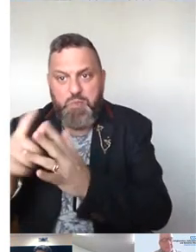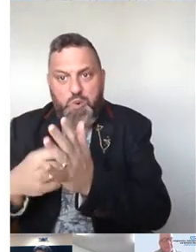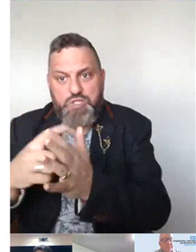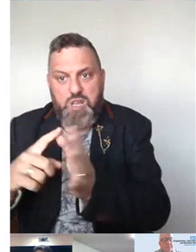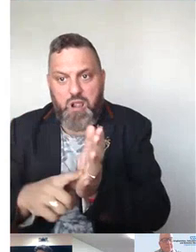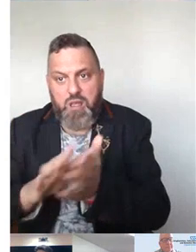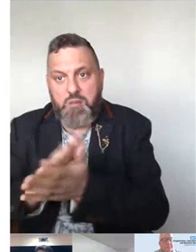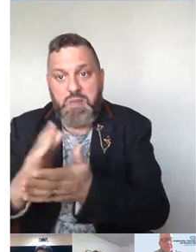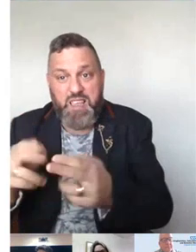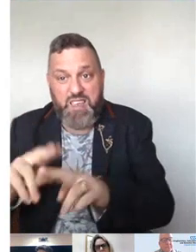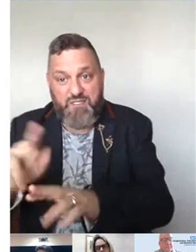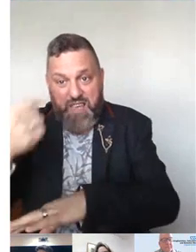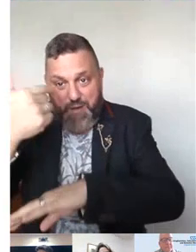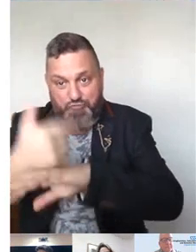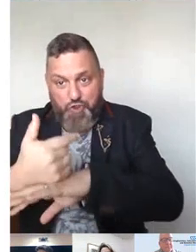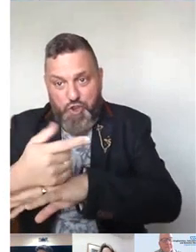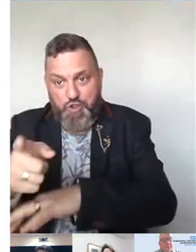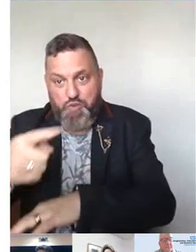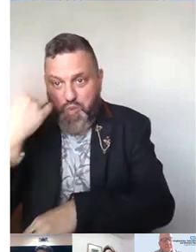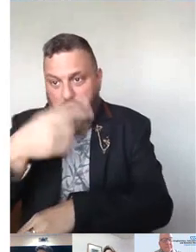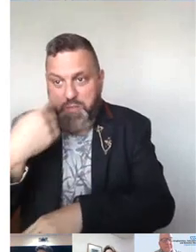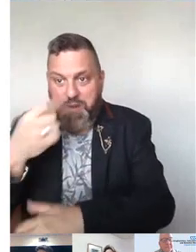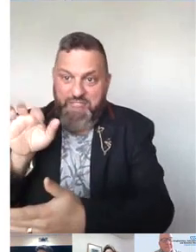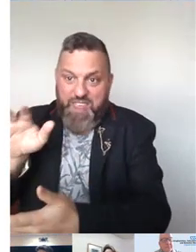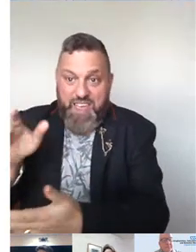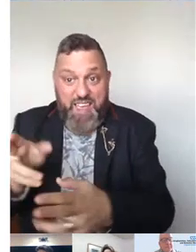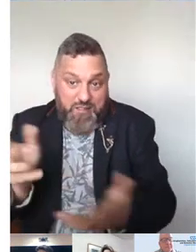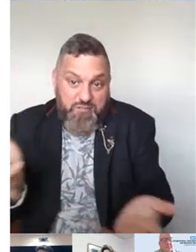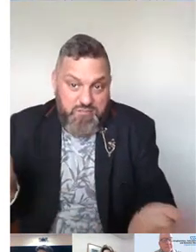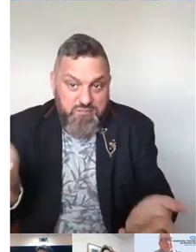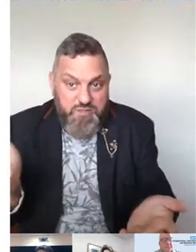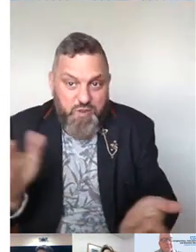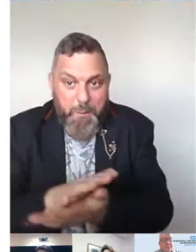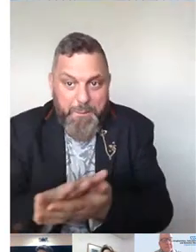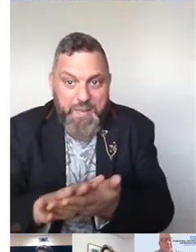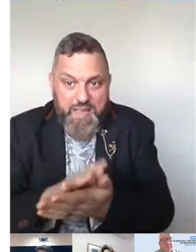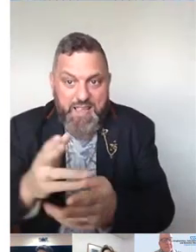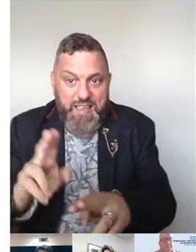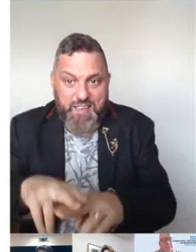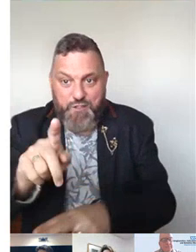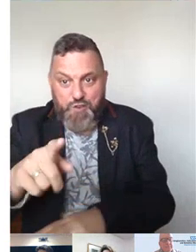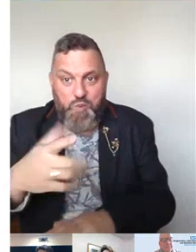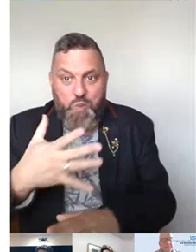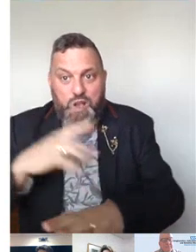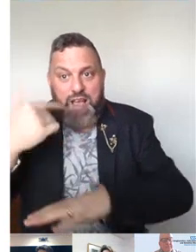you've got your camera on, obviously you will be seen on it, so please be aware of this when you participate.